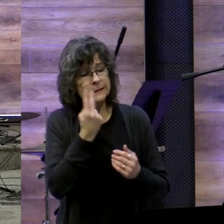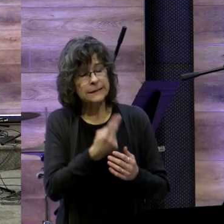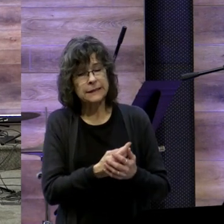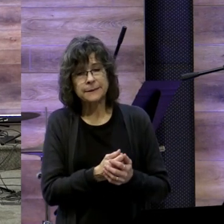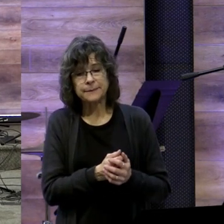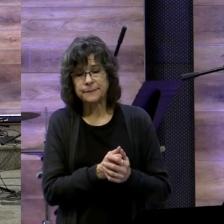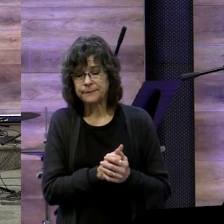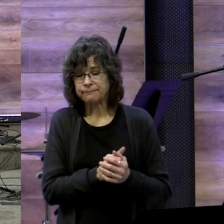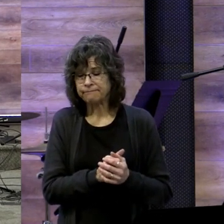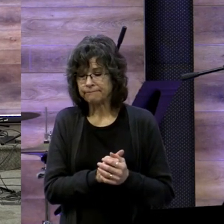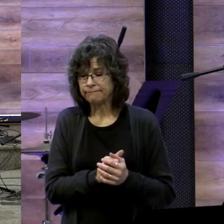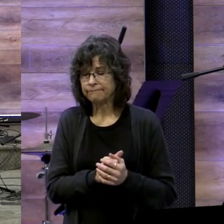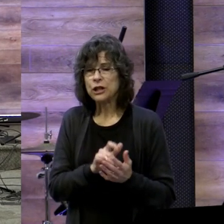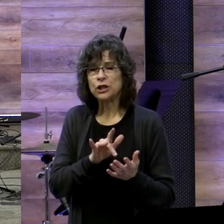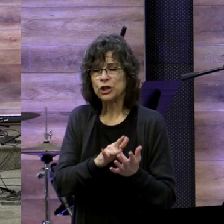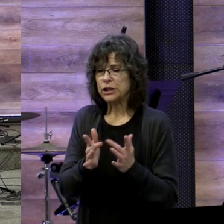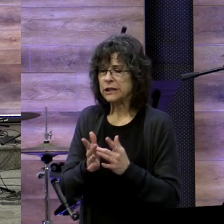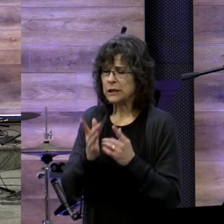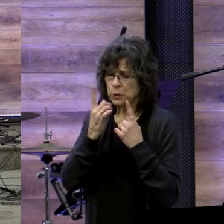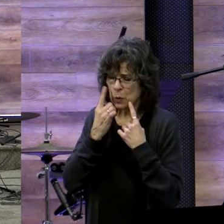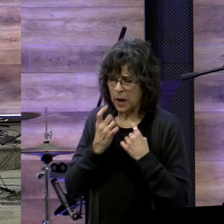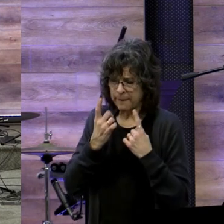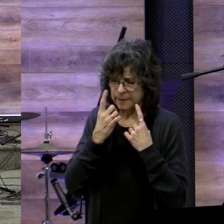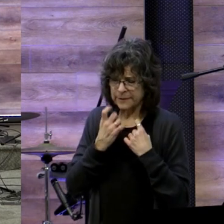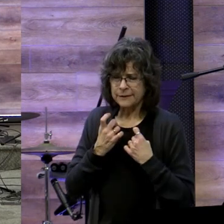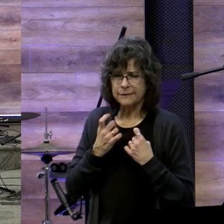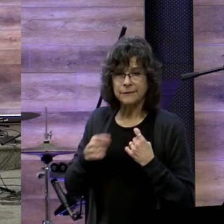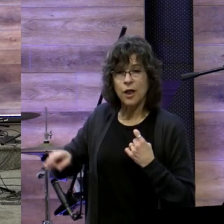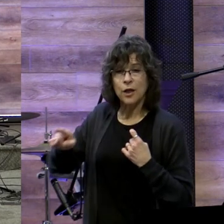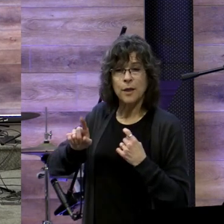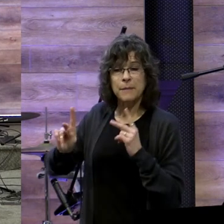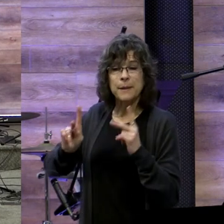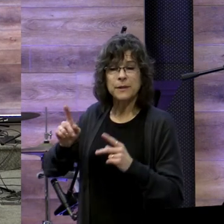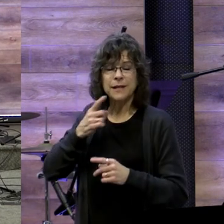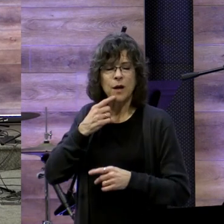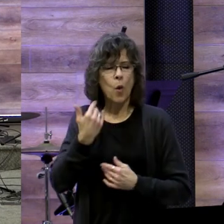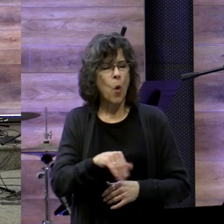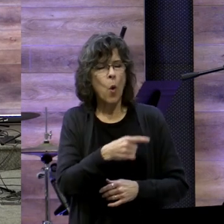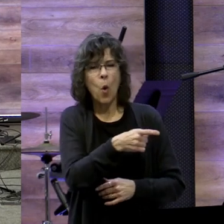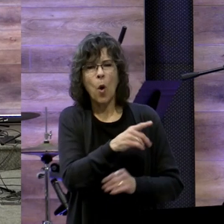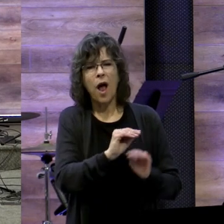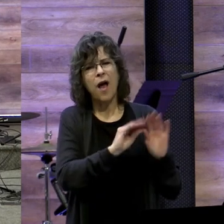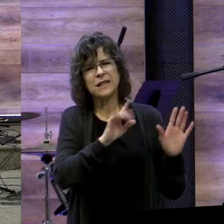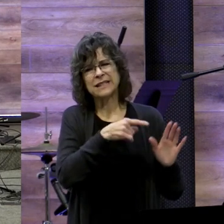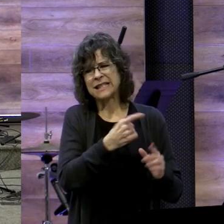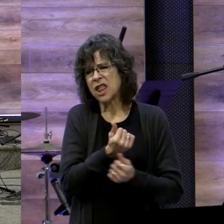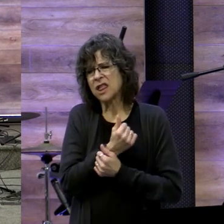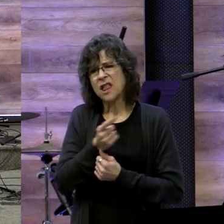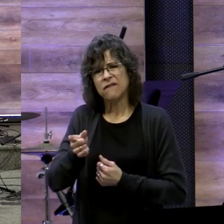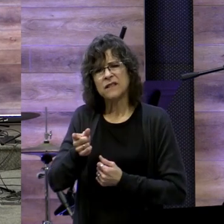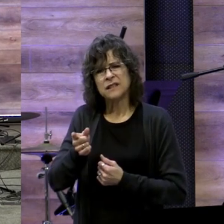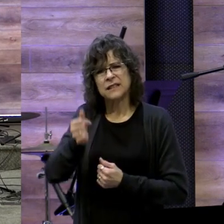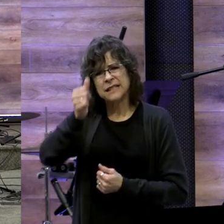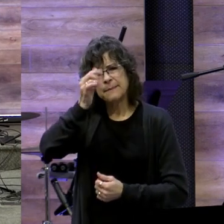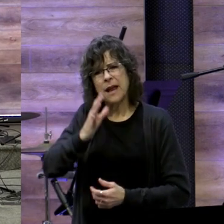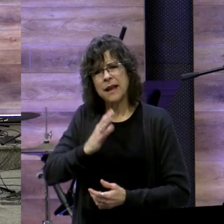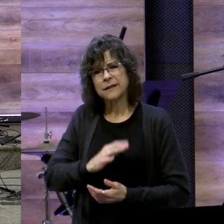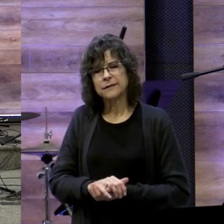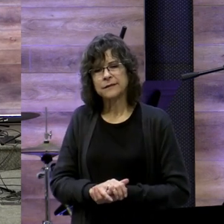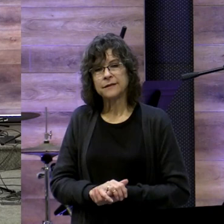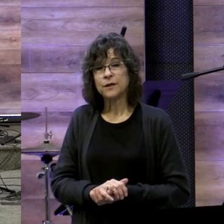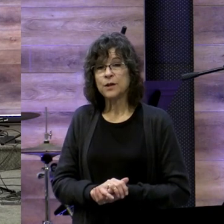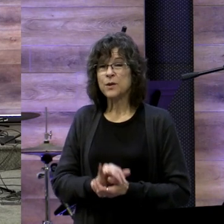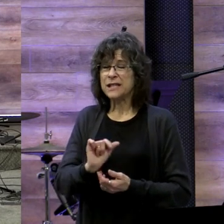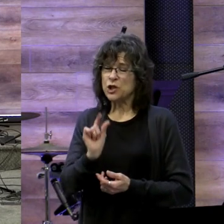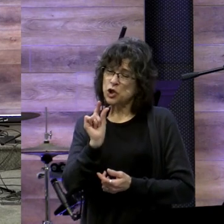wept. So the Jews said, "See how he loved him." In this moment, we get a glimpse into the emotional life